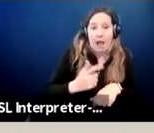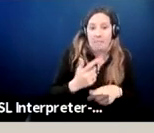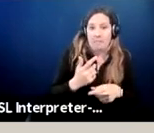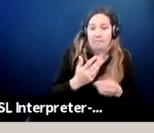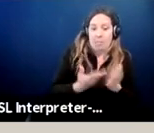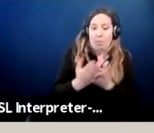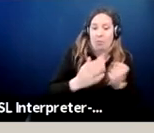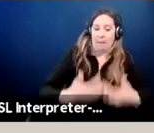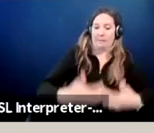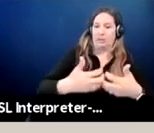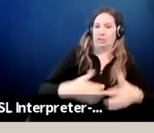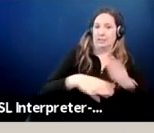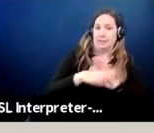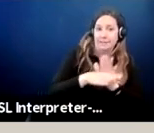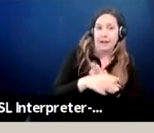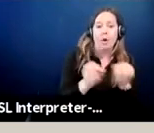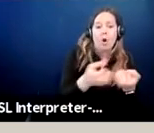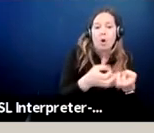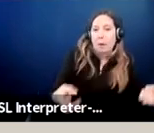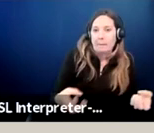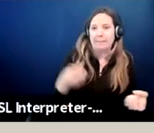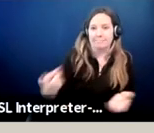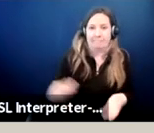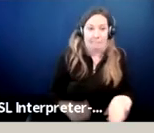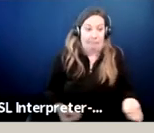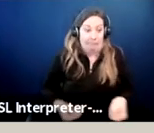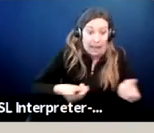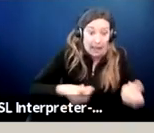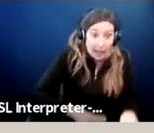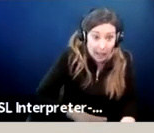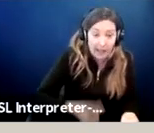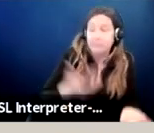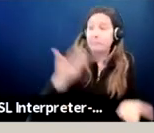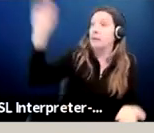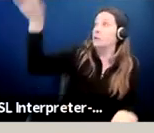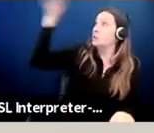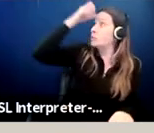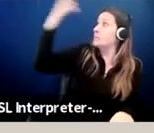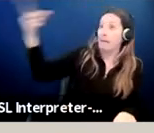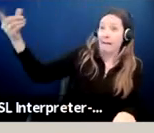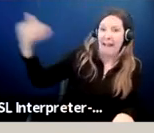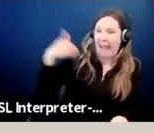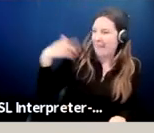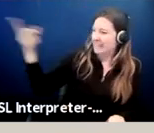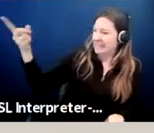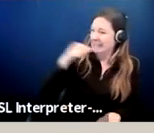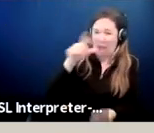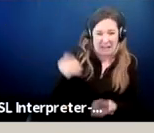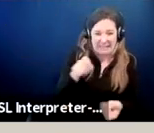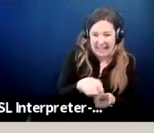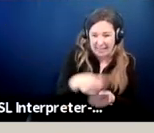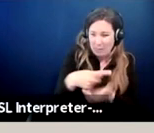modifying equipment that you've bought out the box, came from somewhere in Europe, but it doesn't exactly do what you need it to do. So you have to